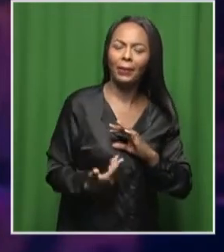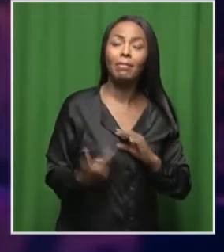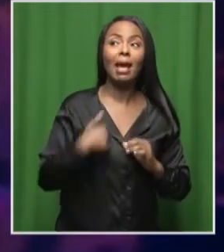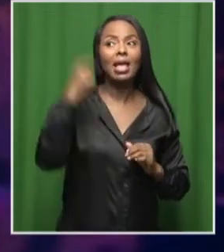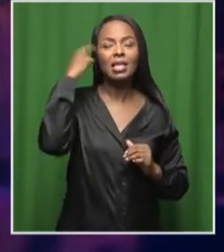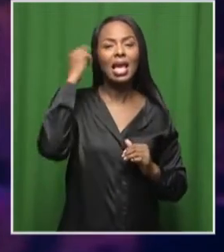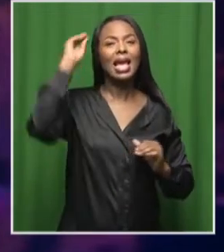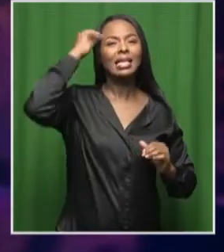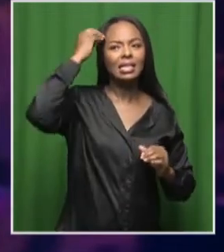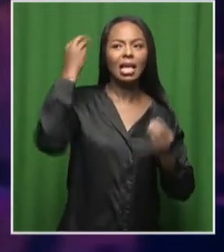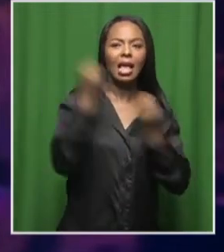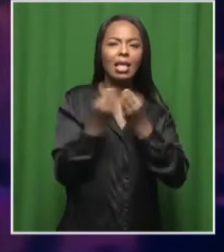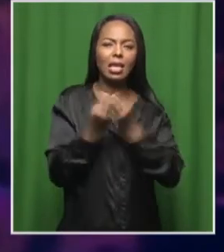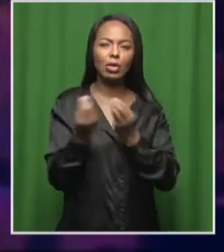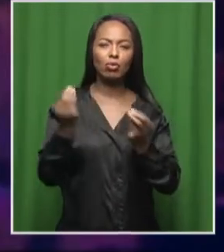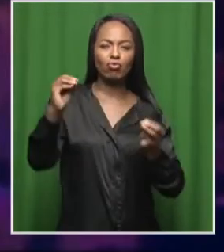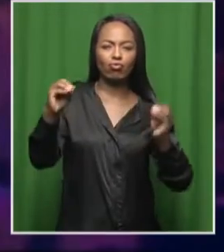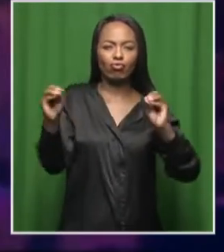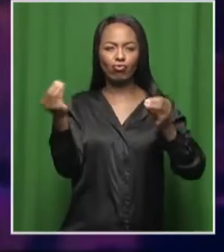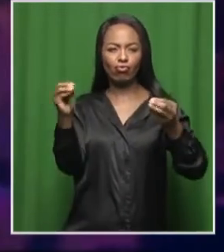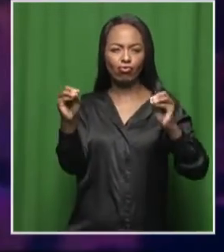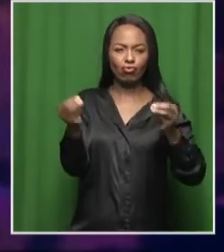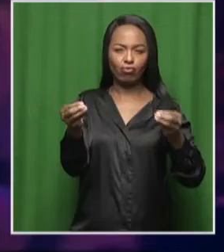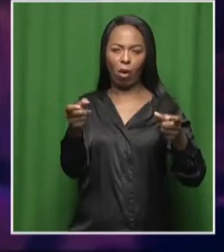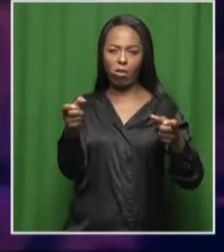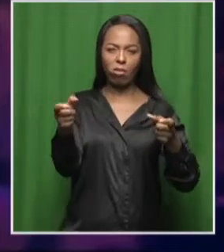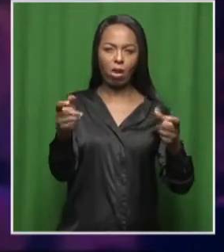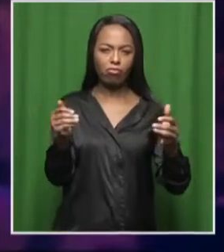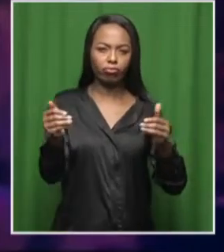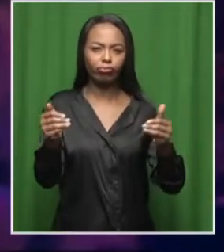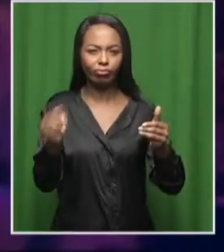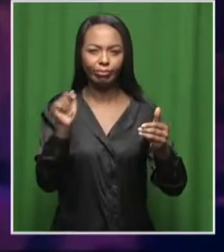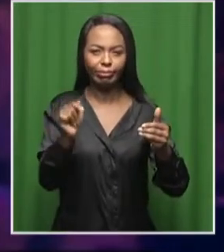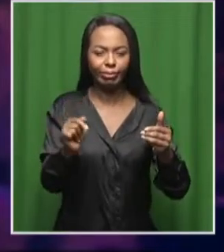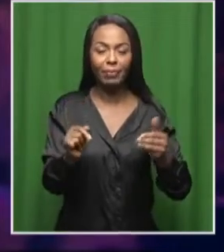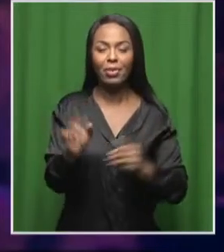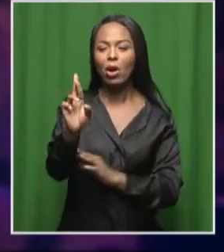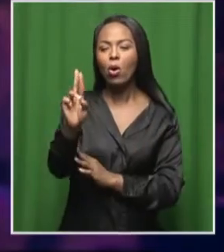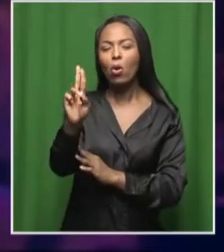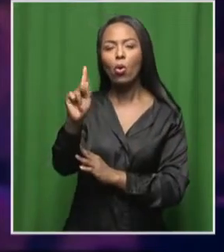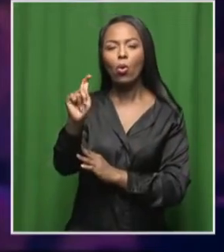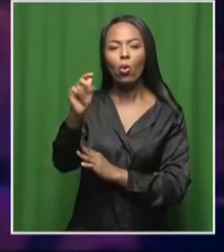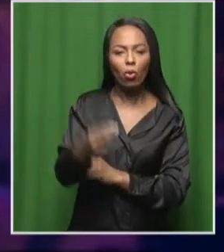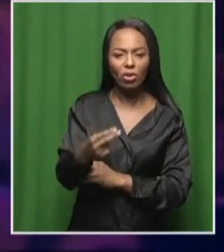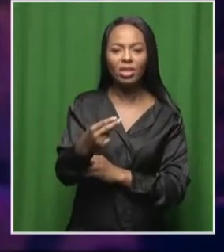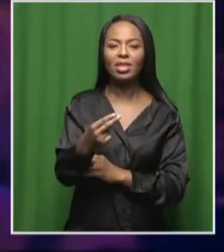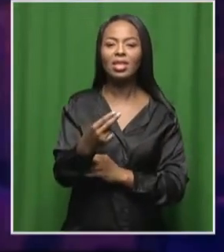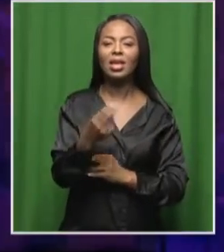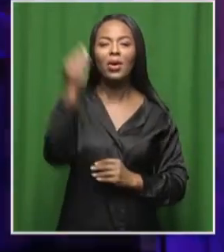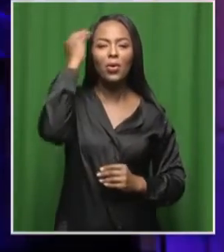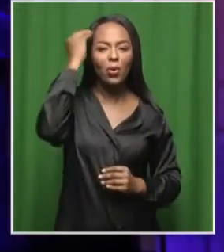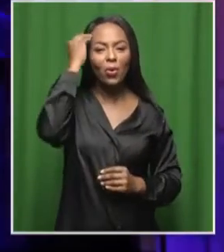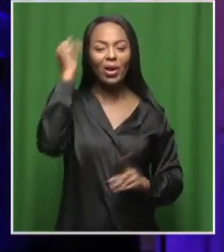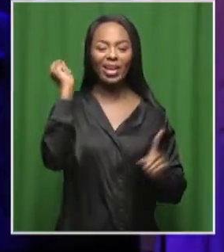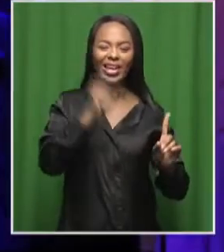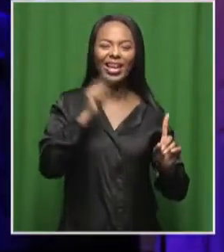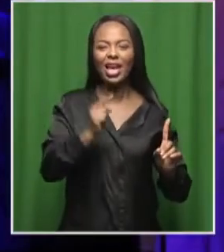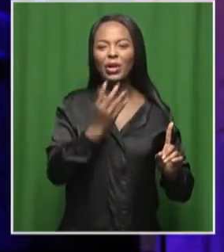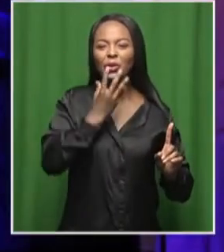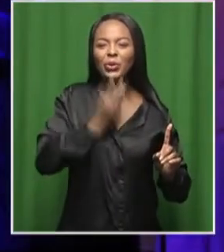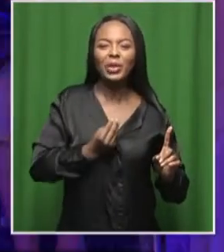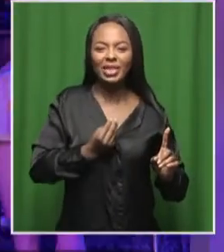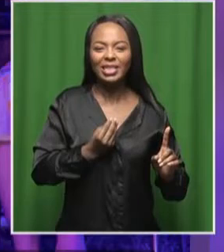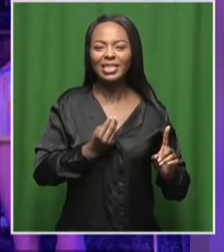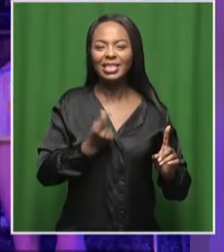interesting to do. Ruth Golden, who's Jewish, having to get